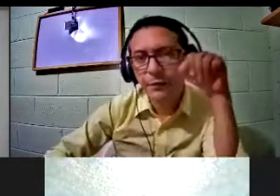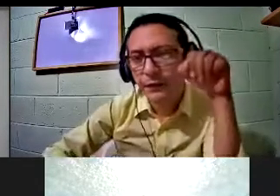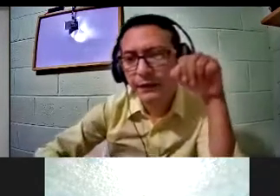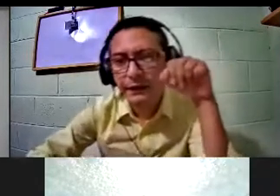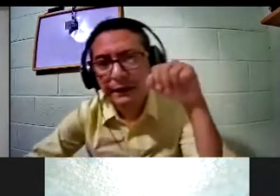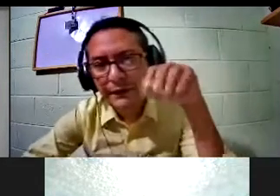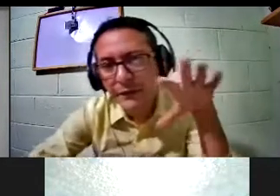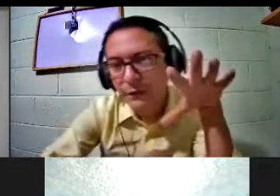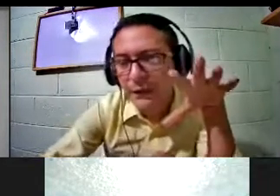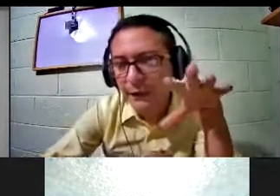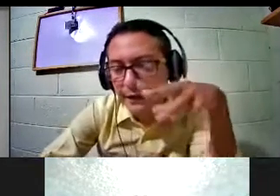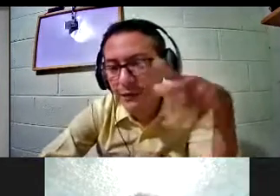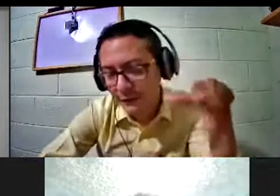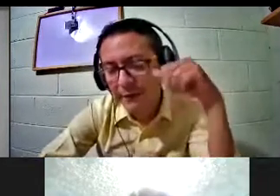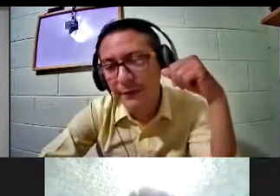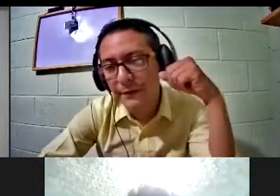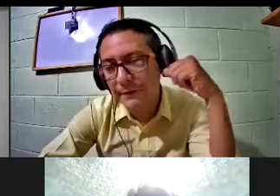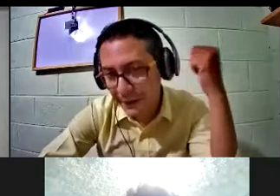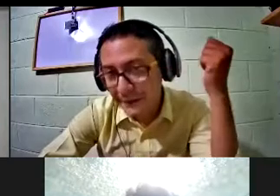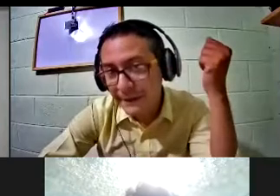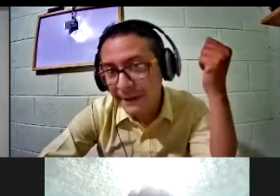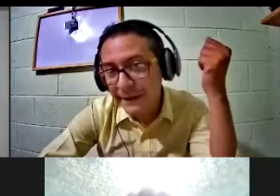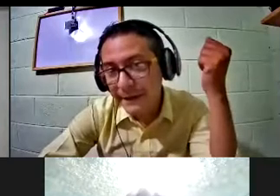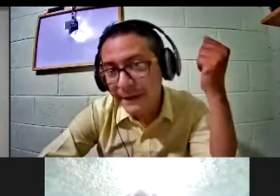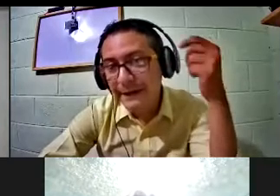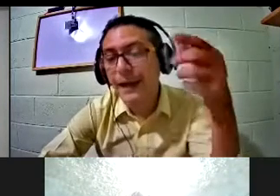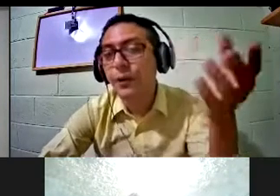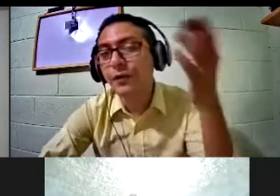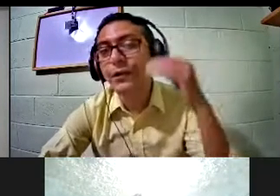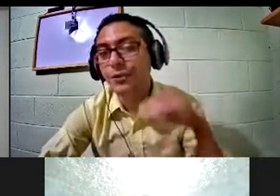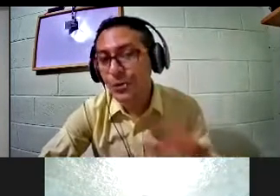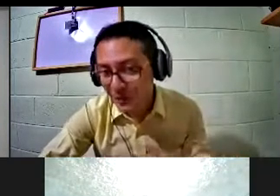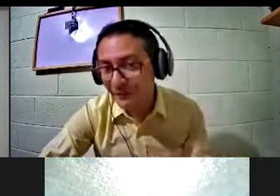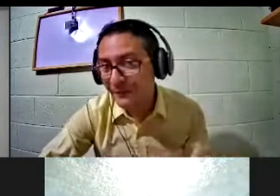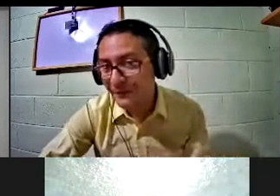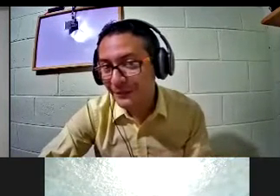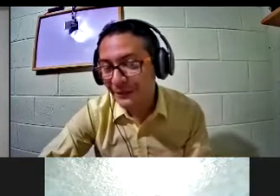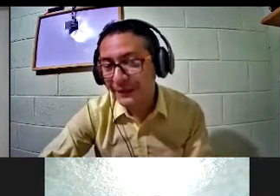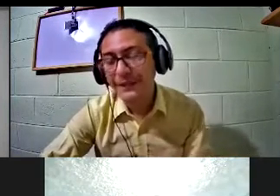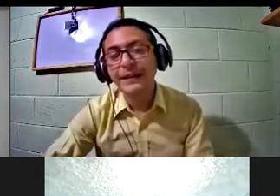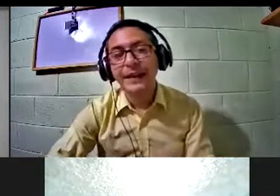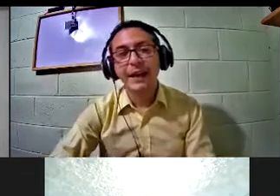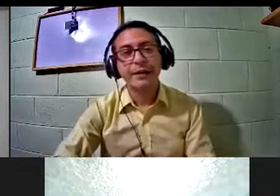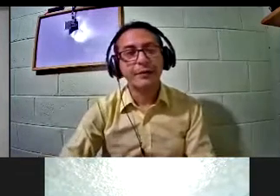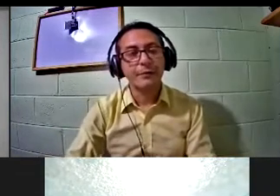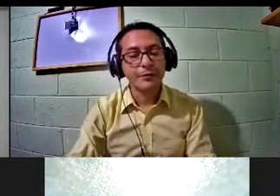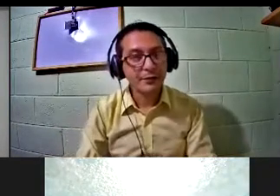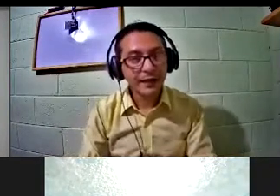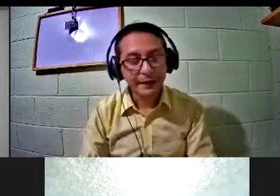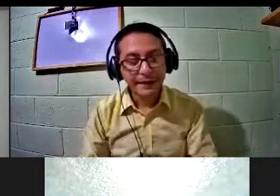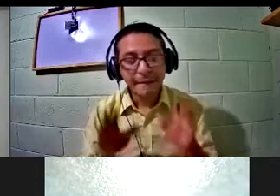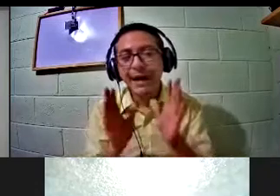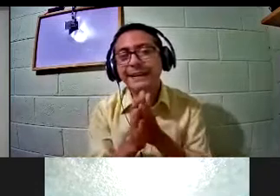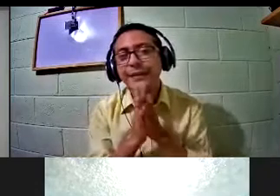hacer 5 actividades de nuestro trabajo? Yes? Now we are going to use them. Ahora lo vamos a